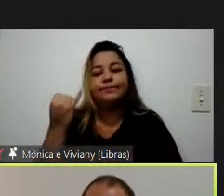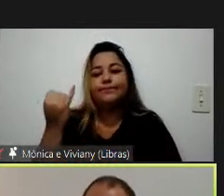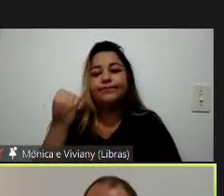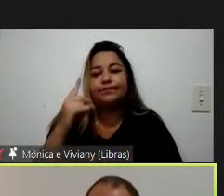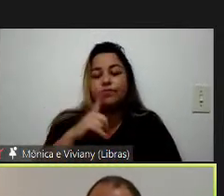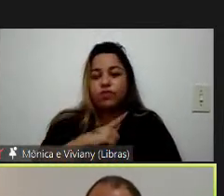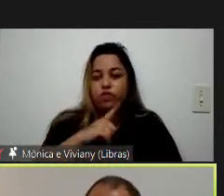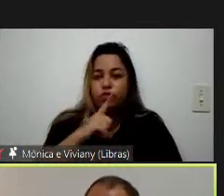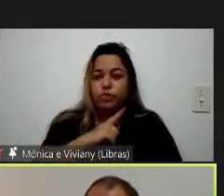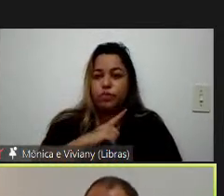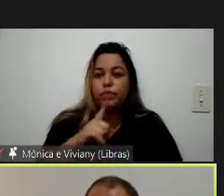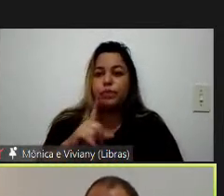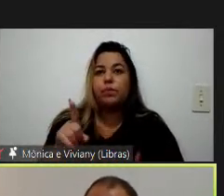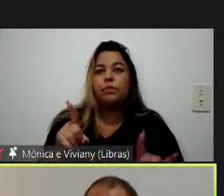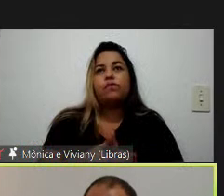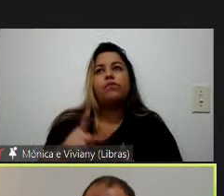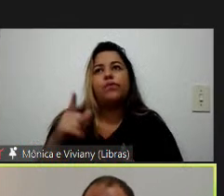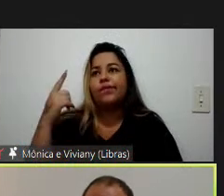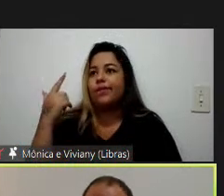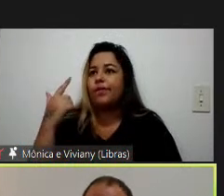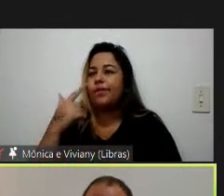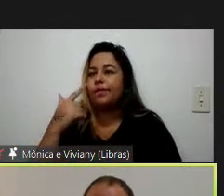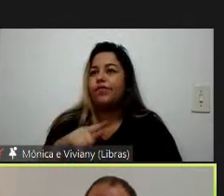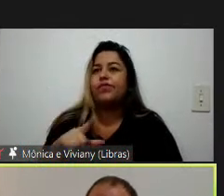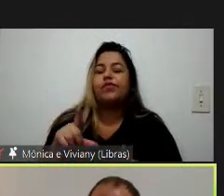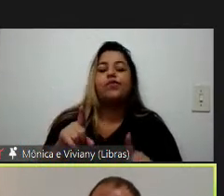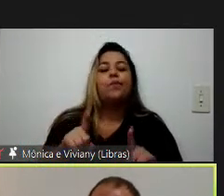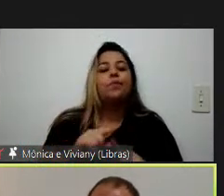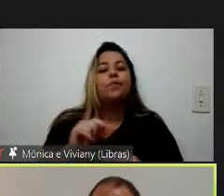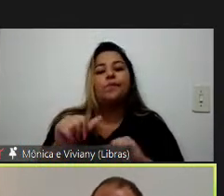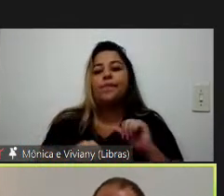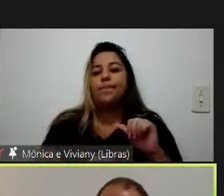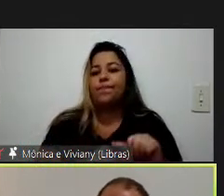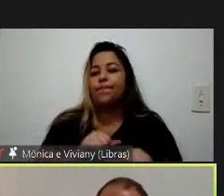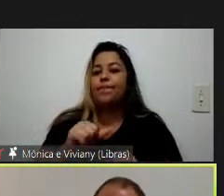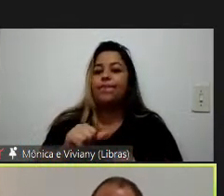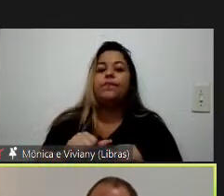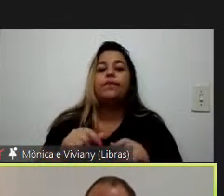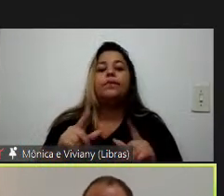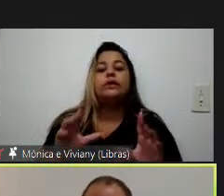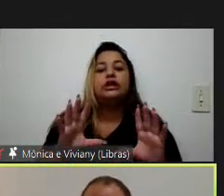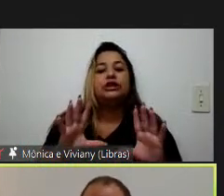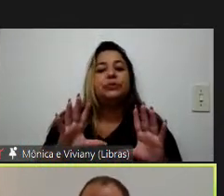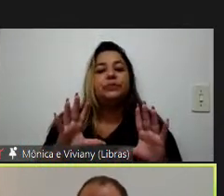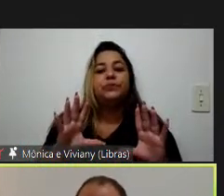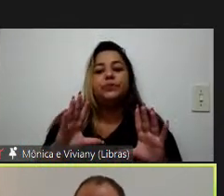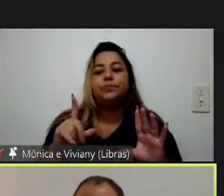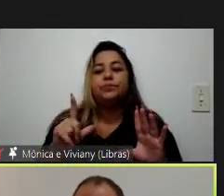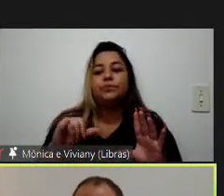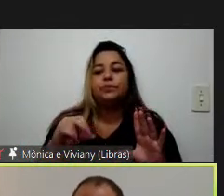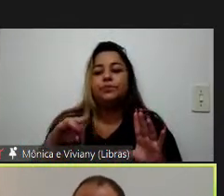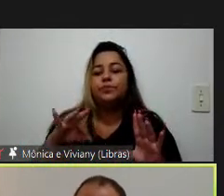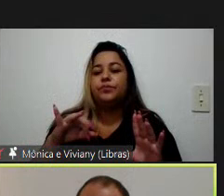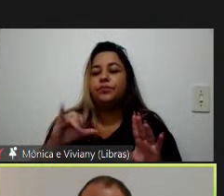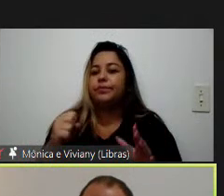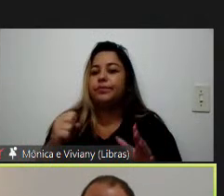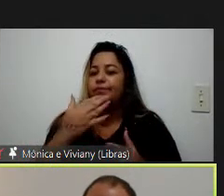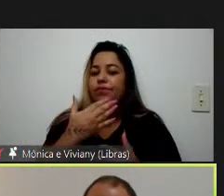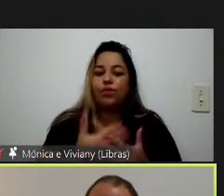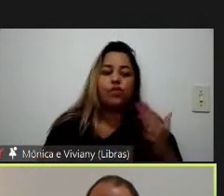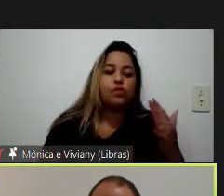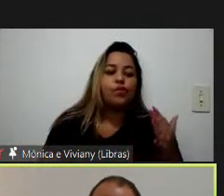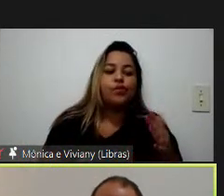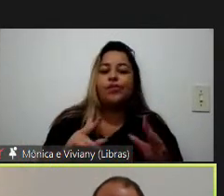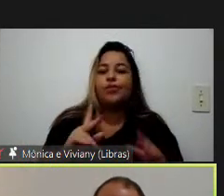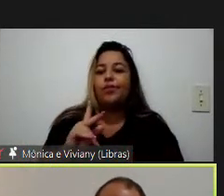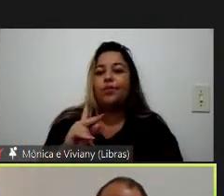change, including biodiversity and habitat loss, deforestation, desertification, and land degradation. At the